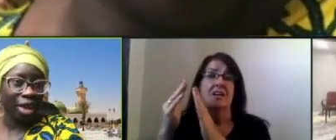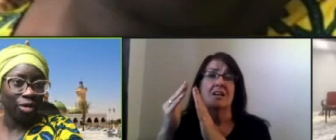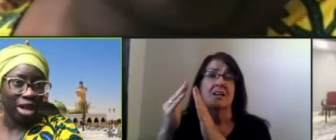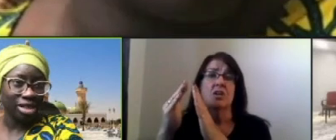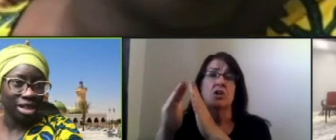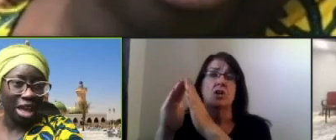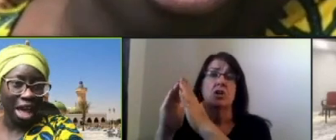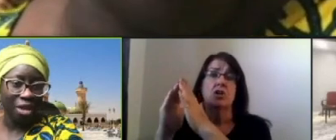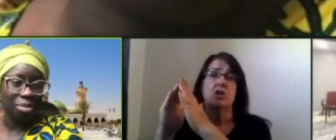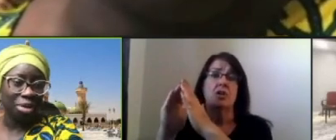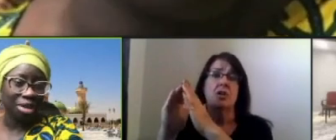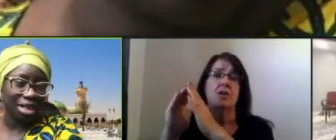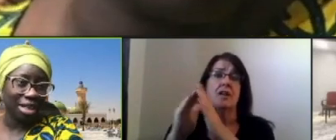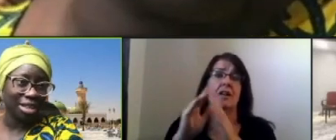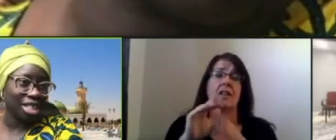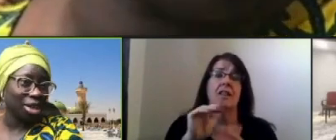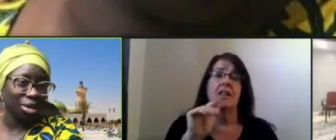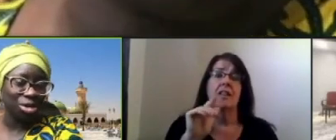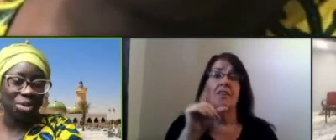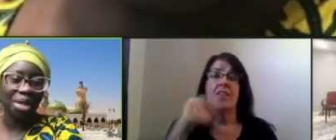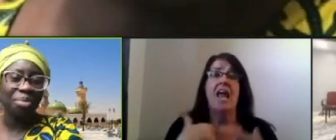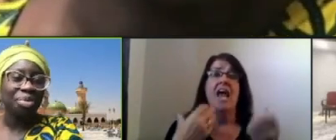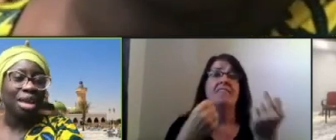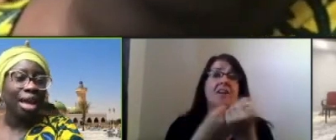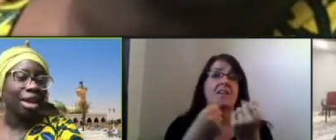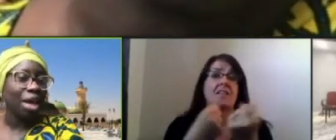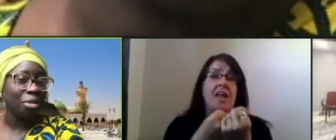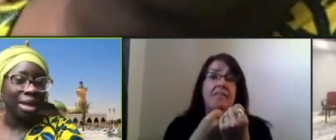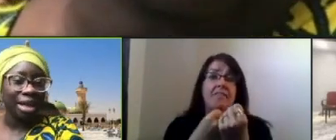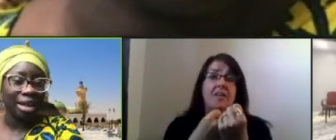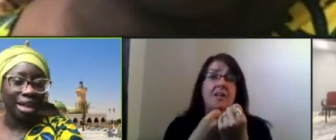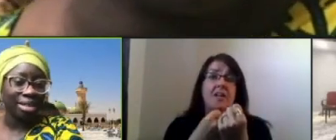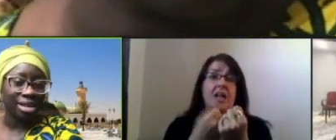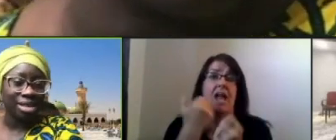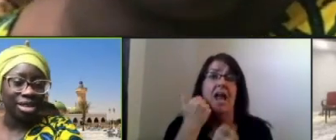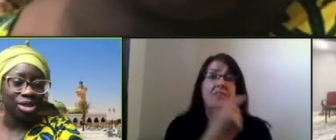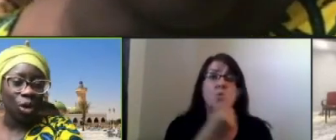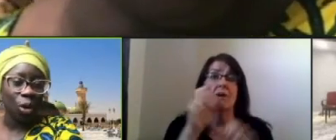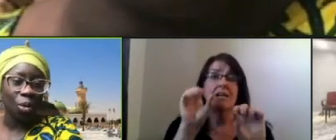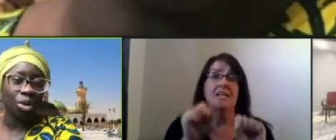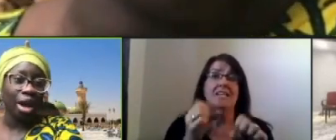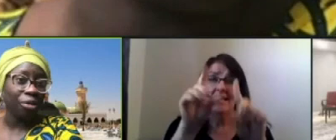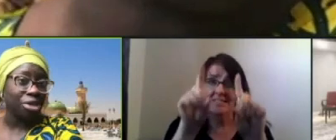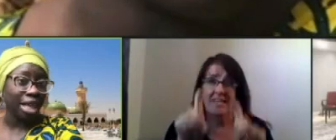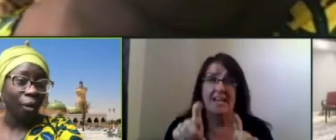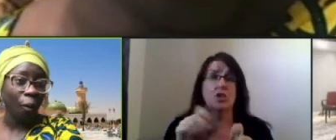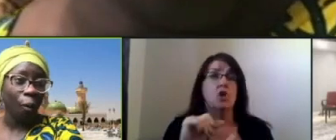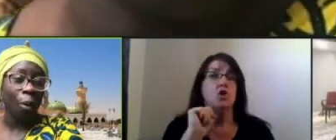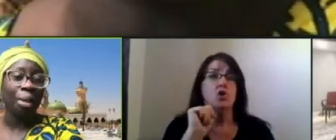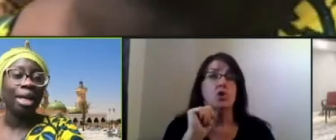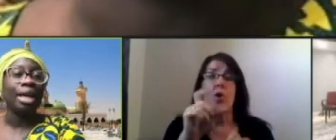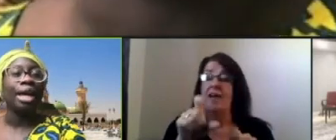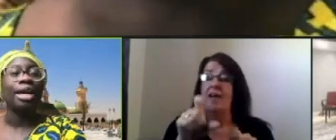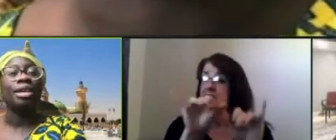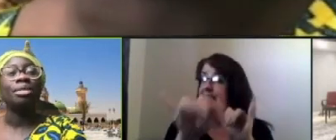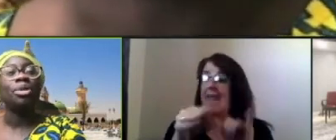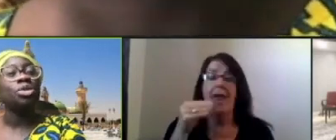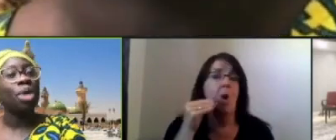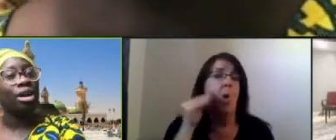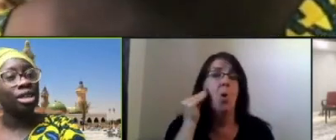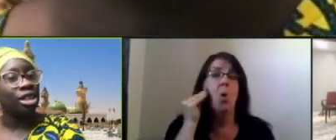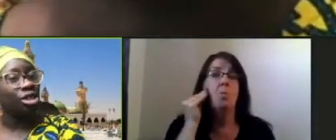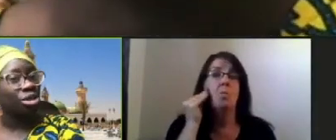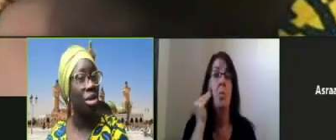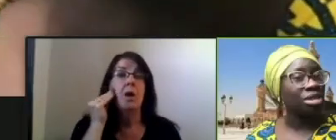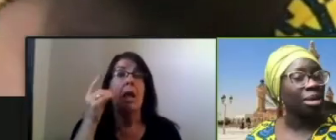advocate, and advocacy have brought in this huge win, and everybody can get tested. So we don't have to stay at home, and because we